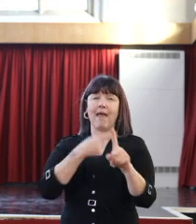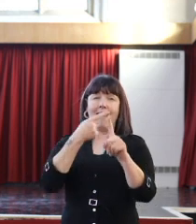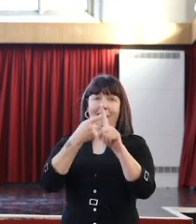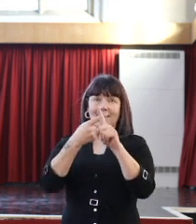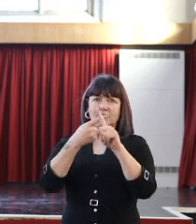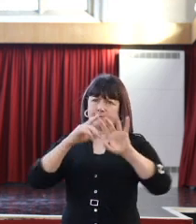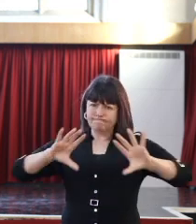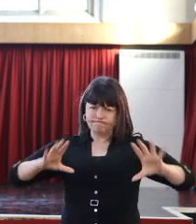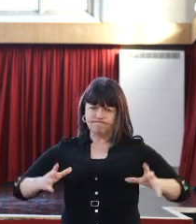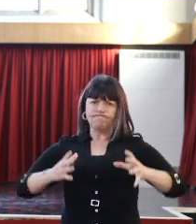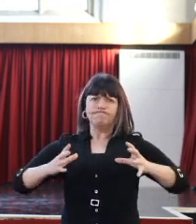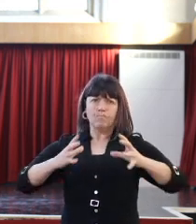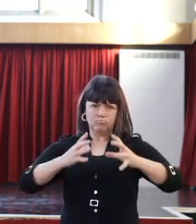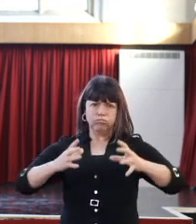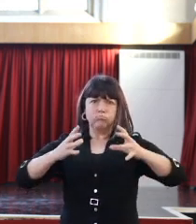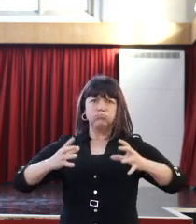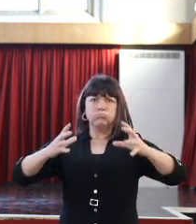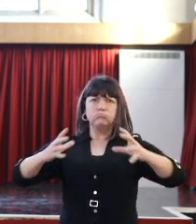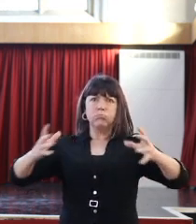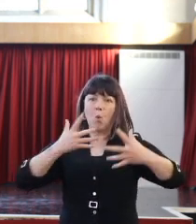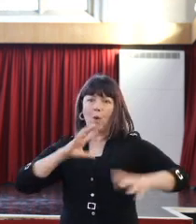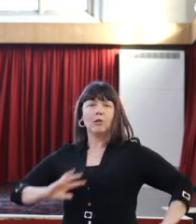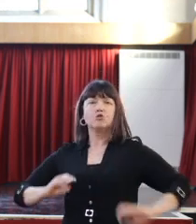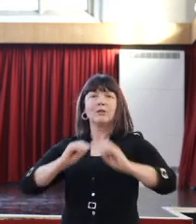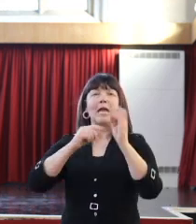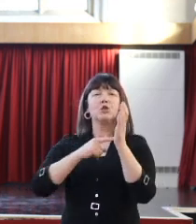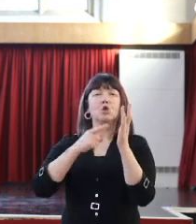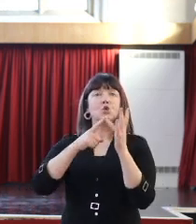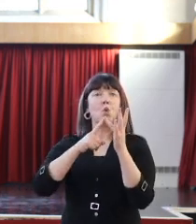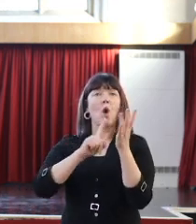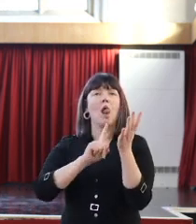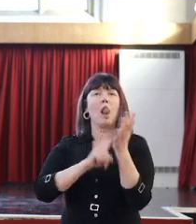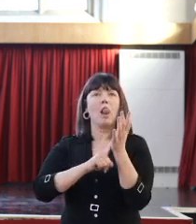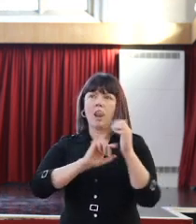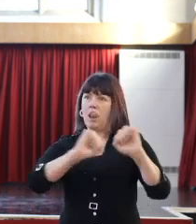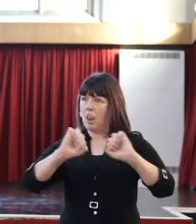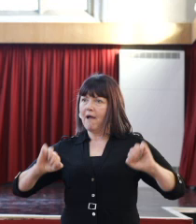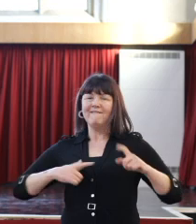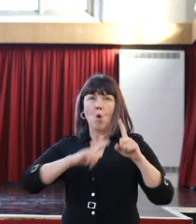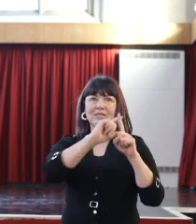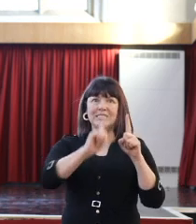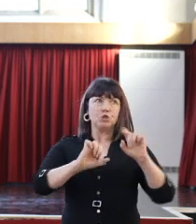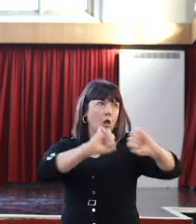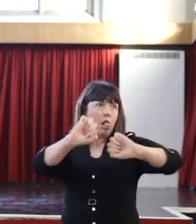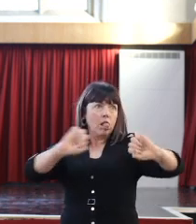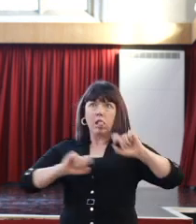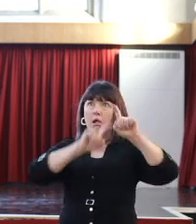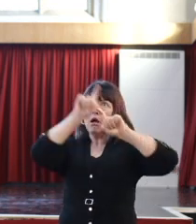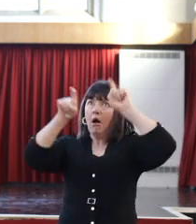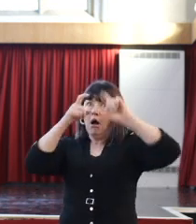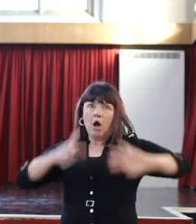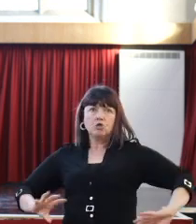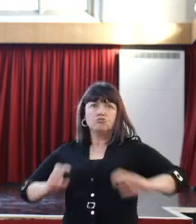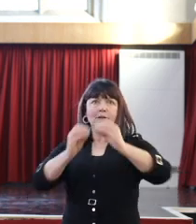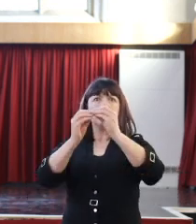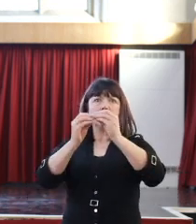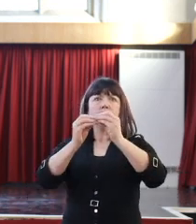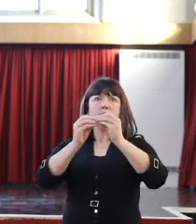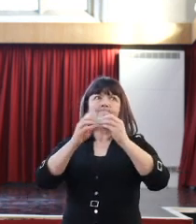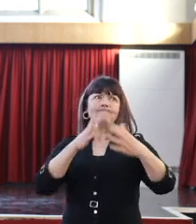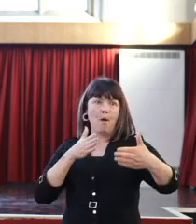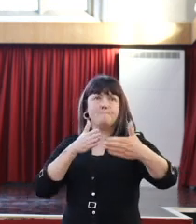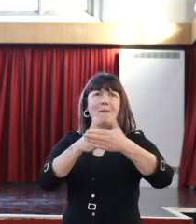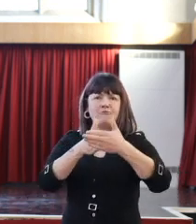going to be building the leading toolset for new generation of digital creators and breaking down barriers to creativity wherever we